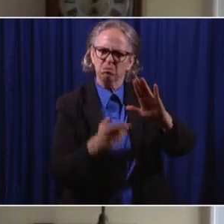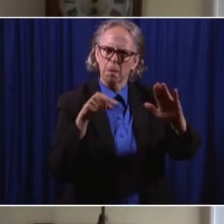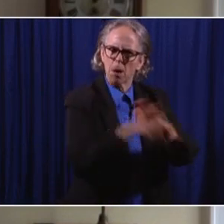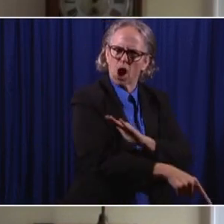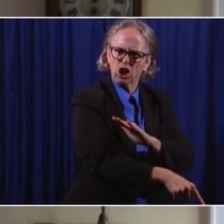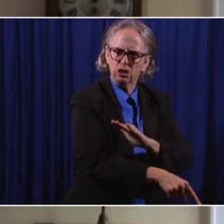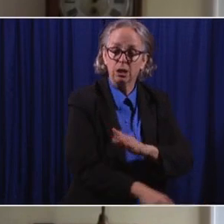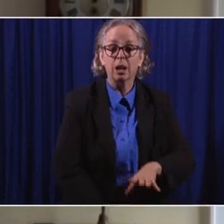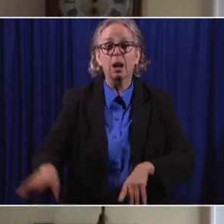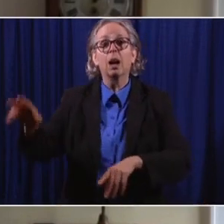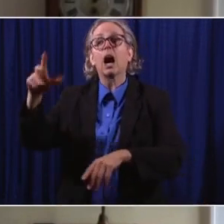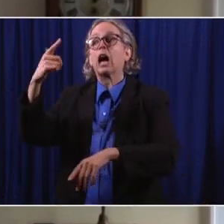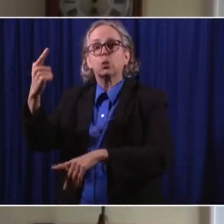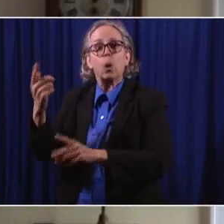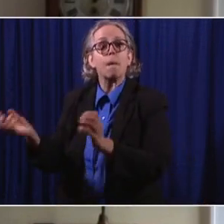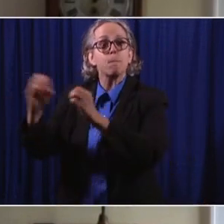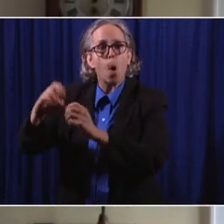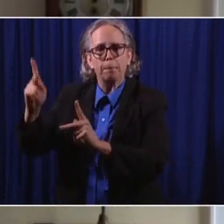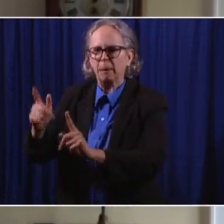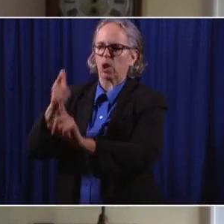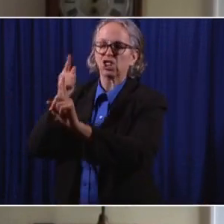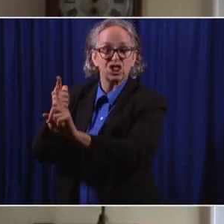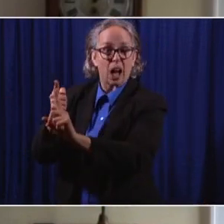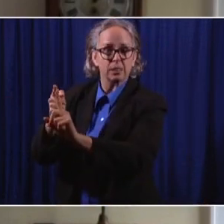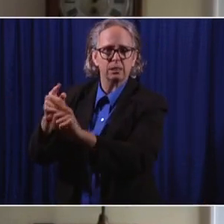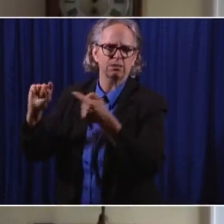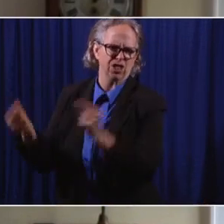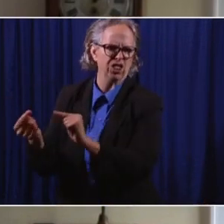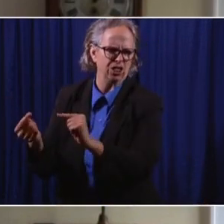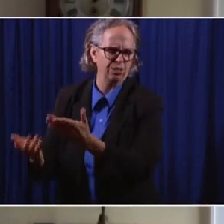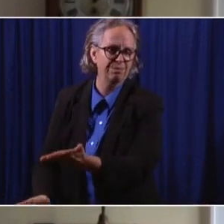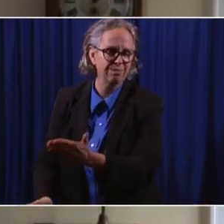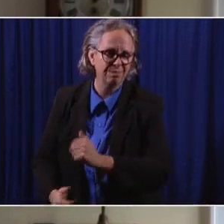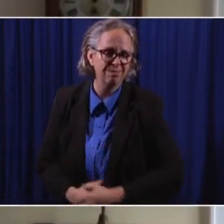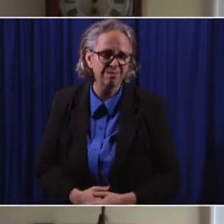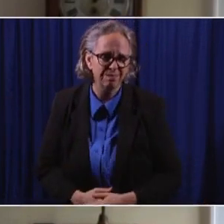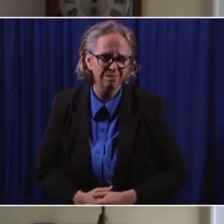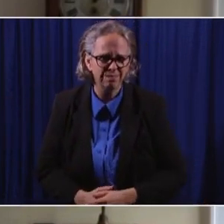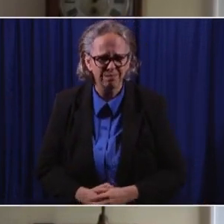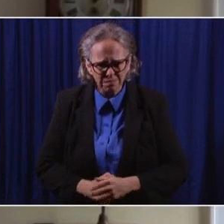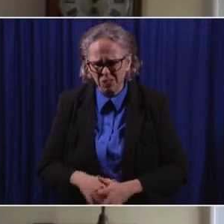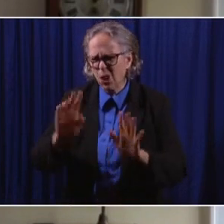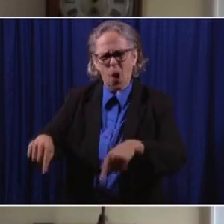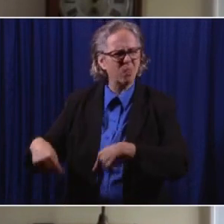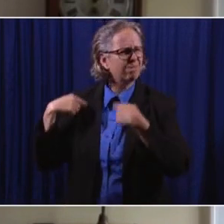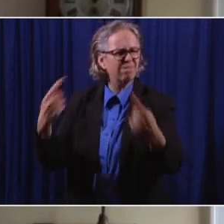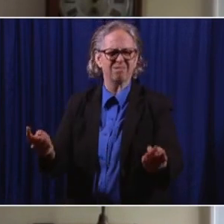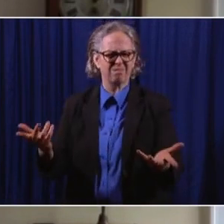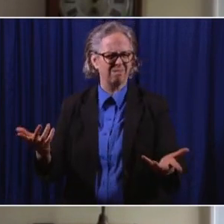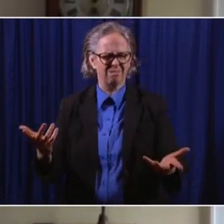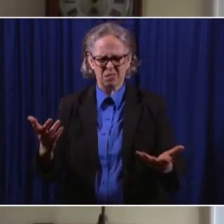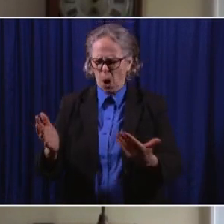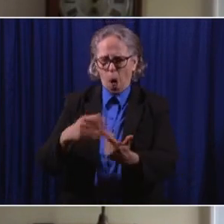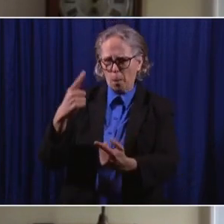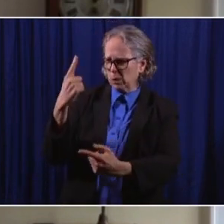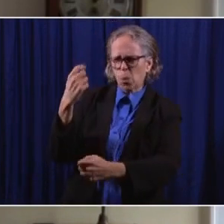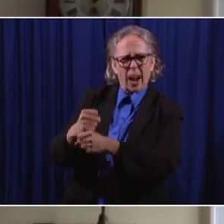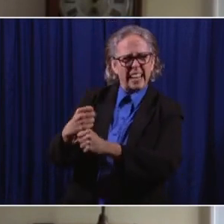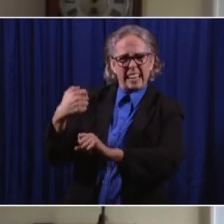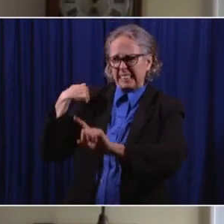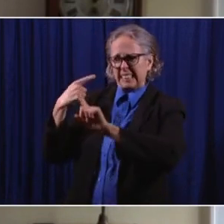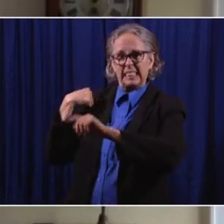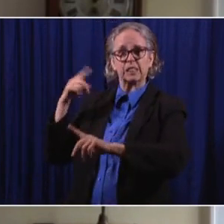21 who've been shot. There is legislation that has been pending in the General Assembly now for almost a year. I